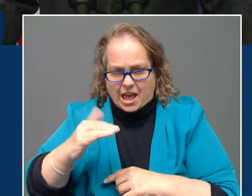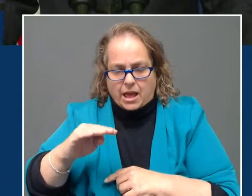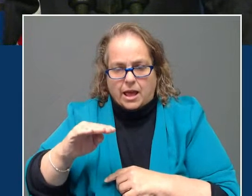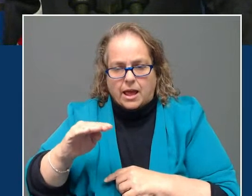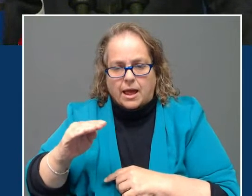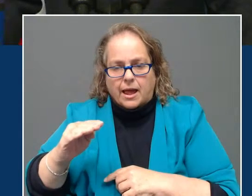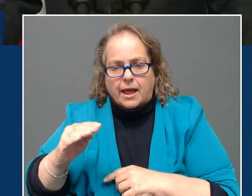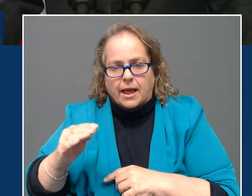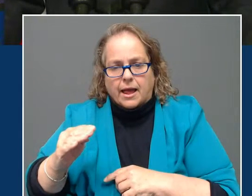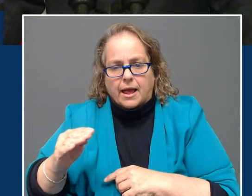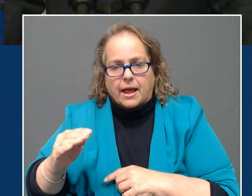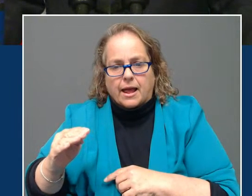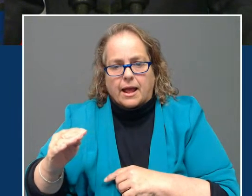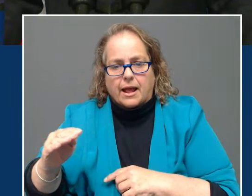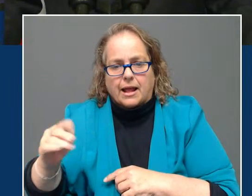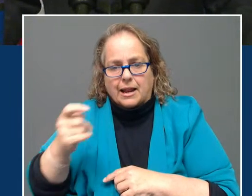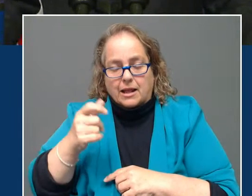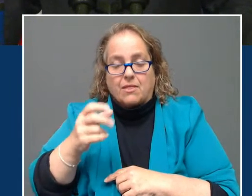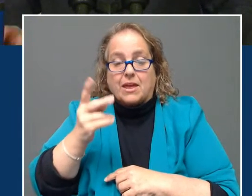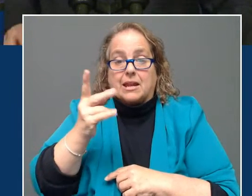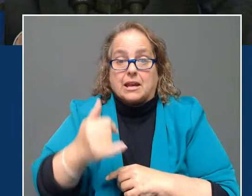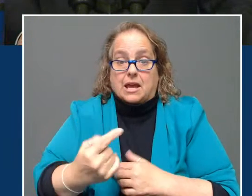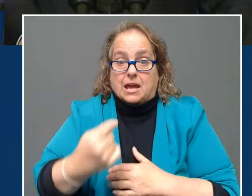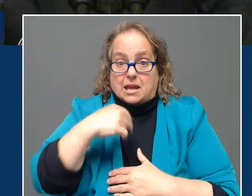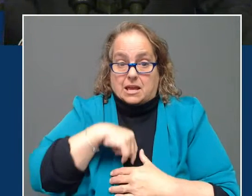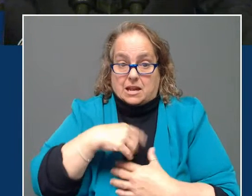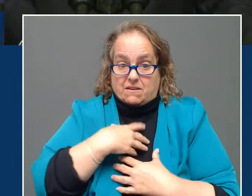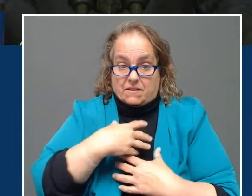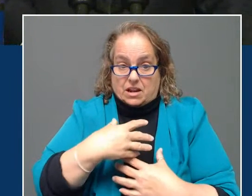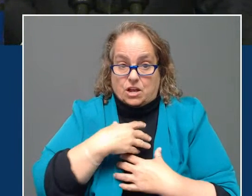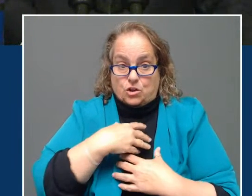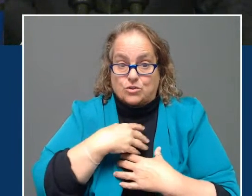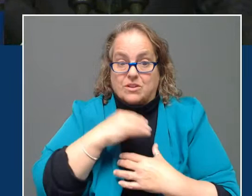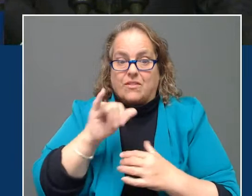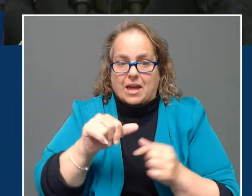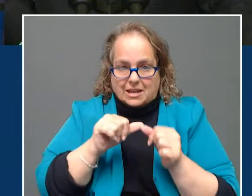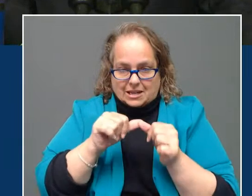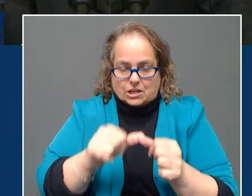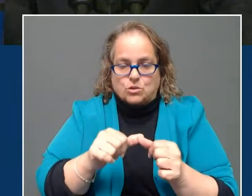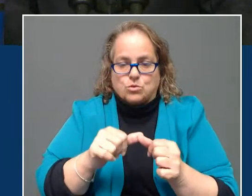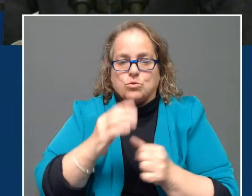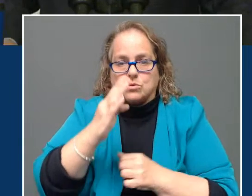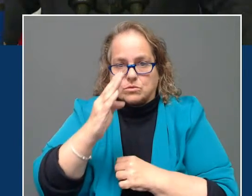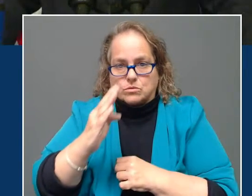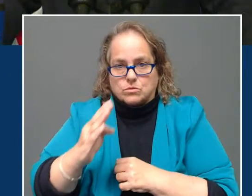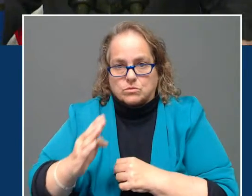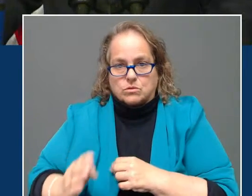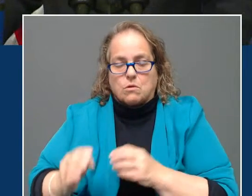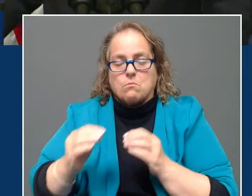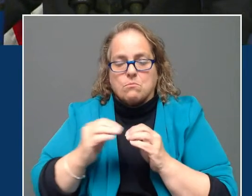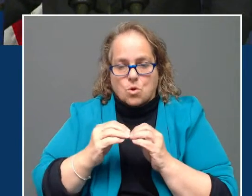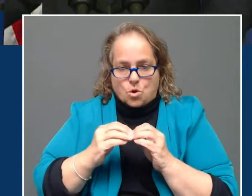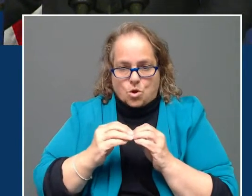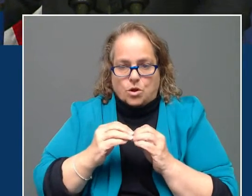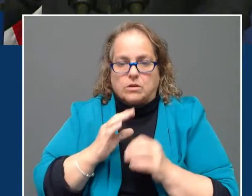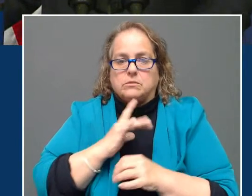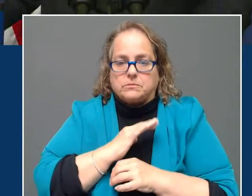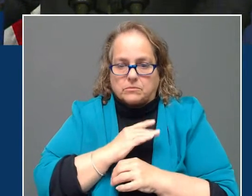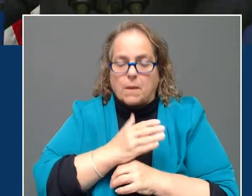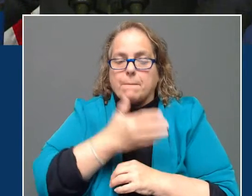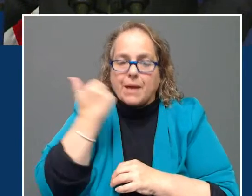Kentuckians on a ventilator. That one continuing to decline and more of the downward trend that we have been